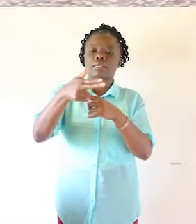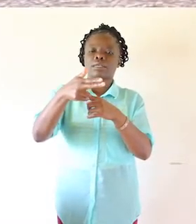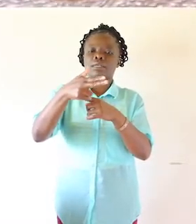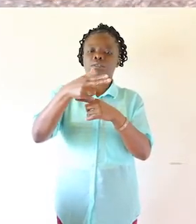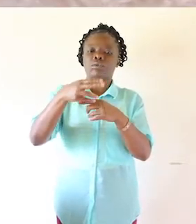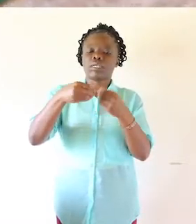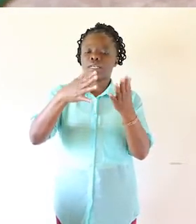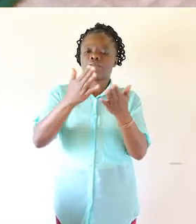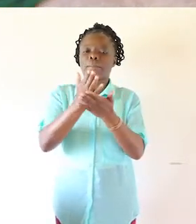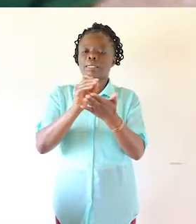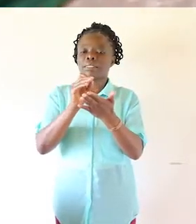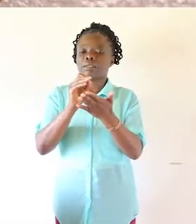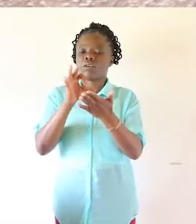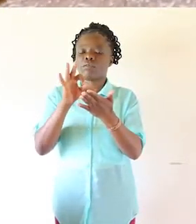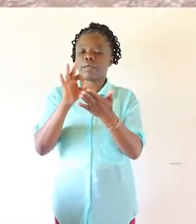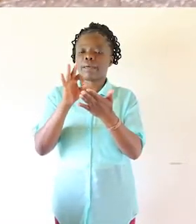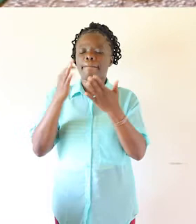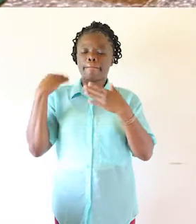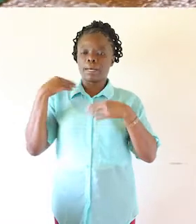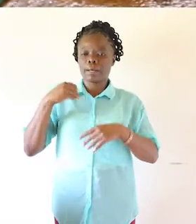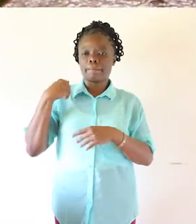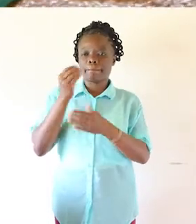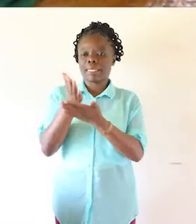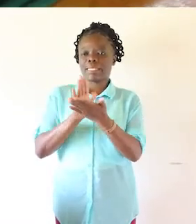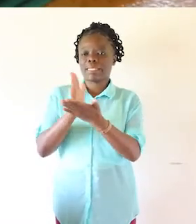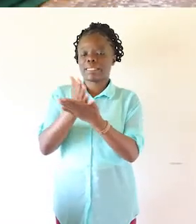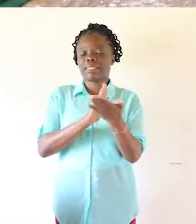front and back pieces, flaps and the handles.